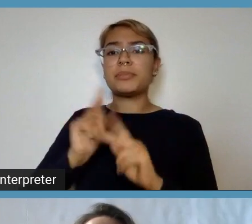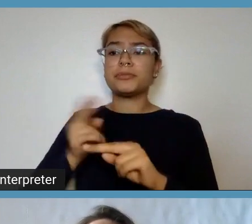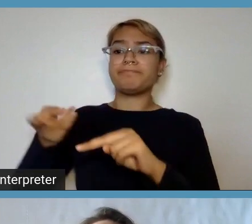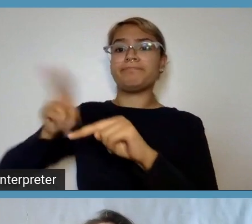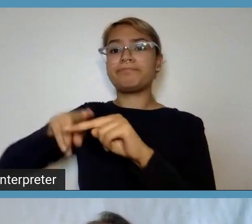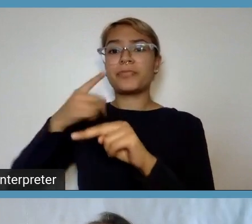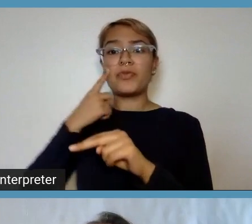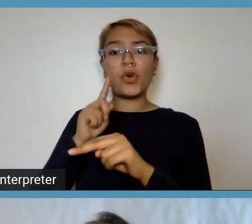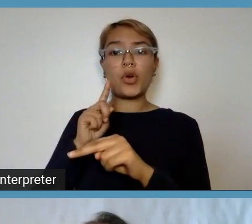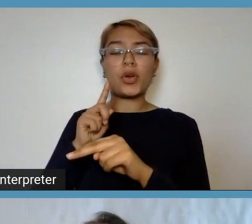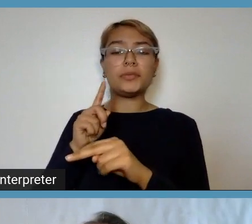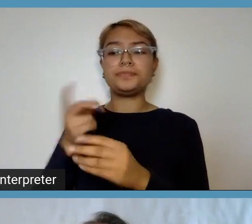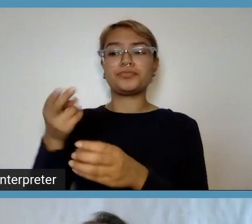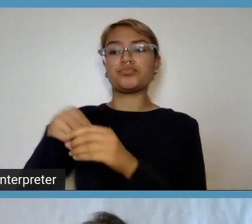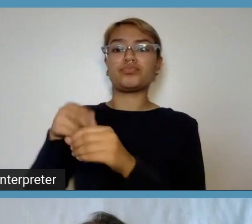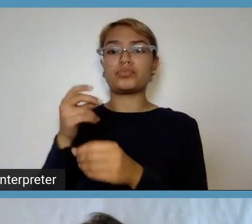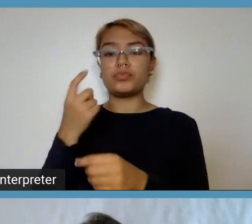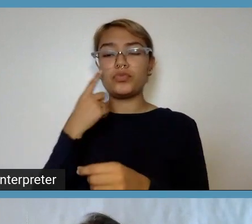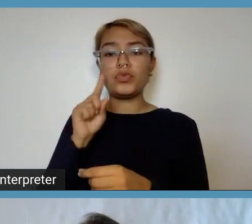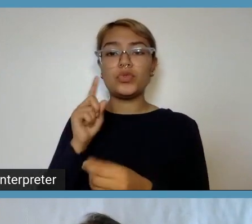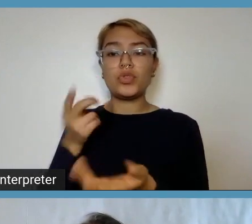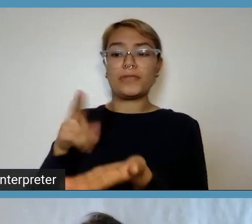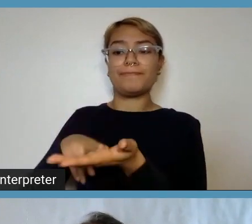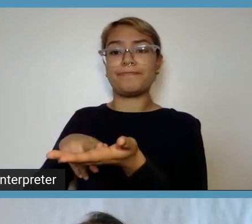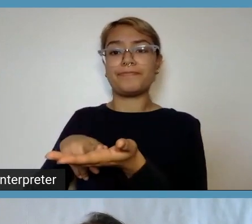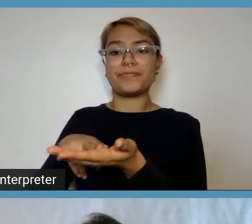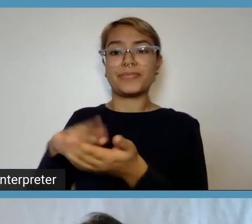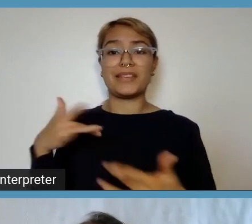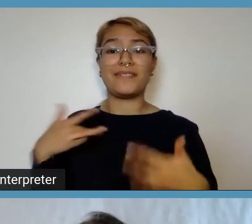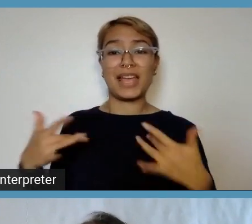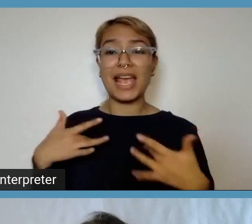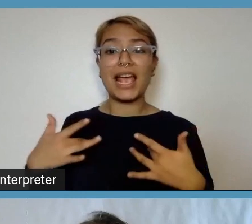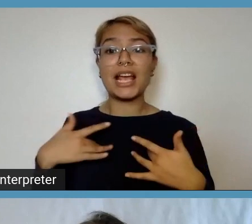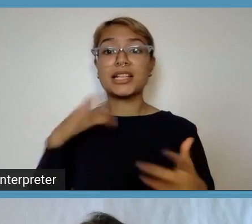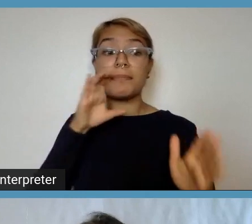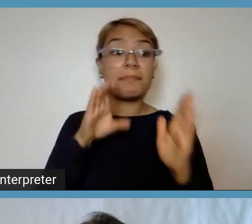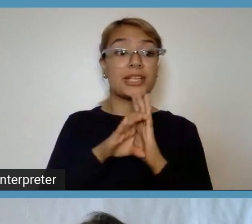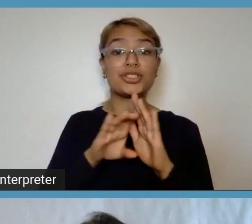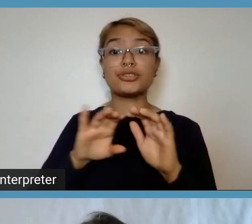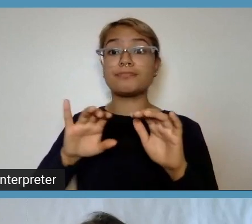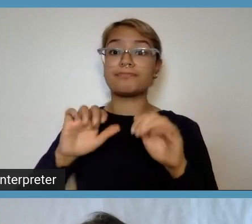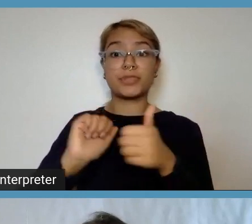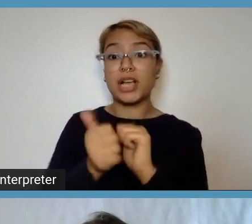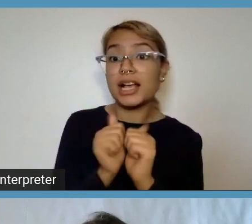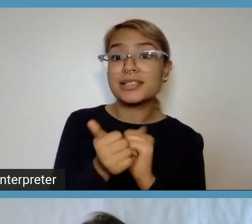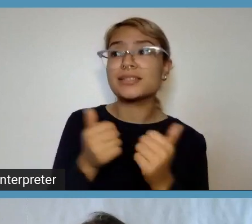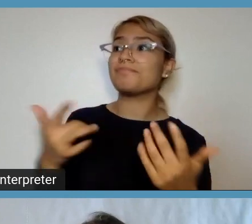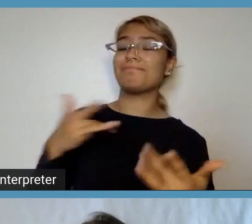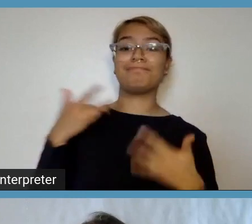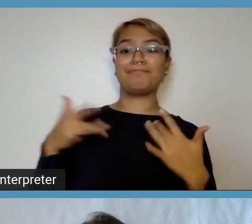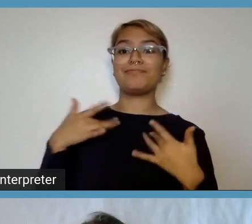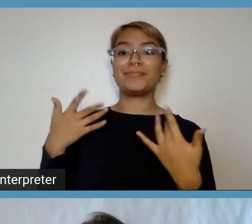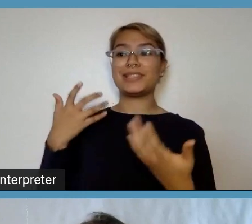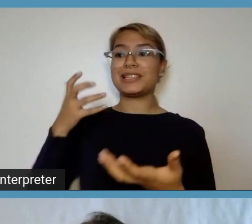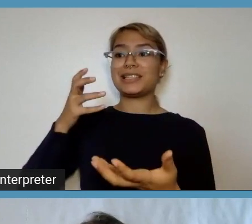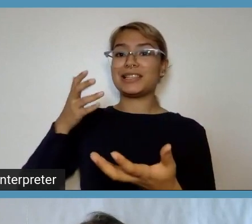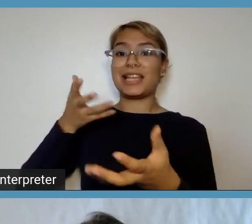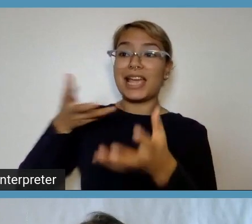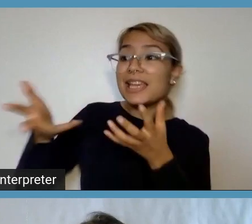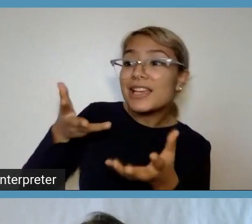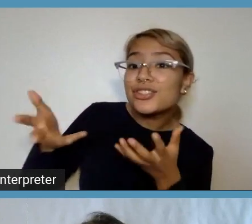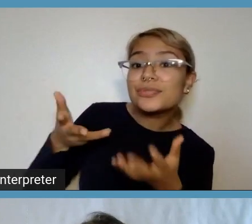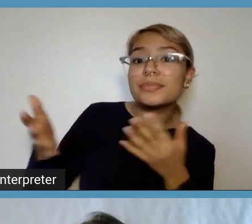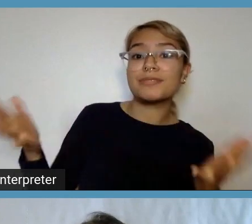event or with the photo contest post. I was really happy with how many people were engaging with that and we got lots of